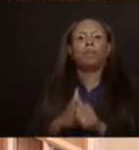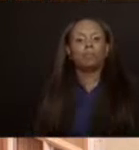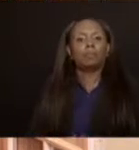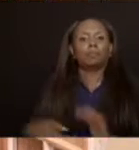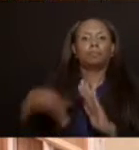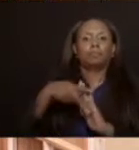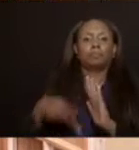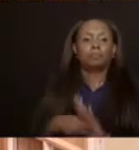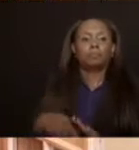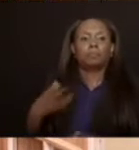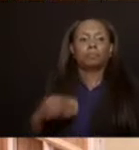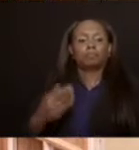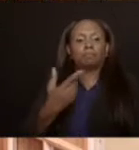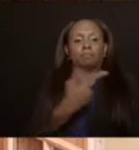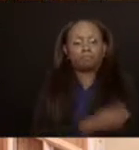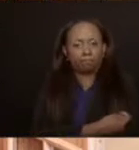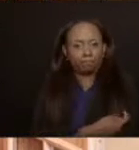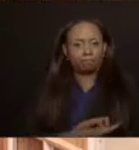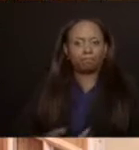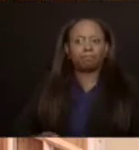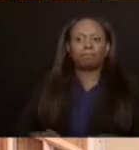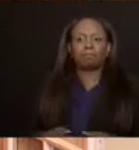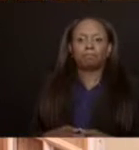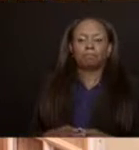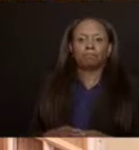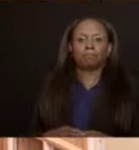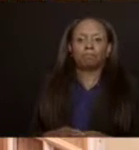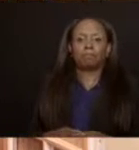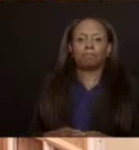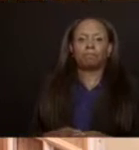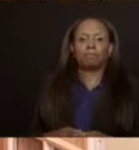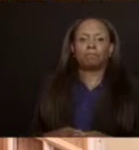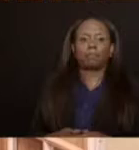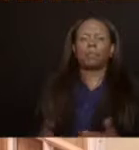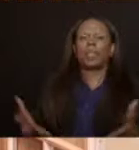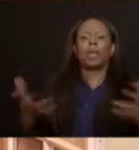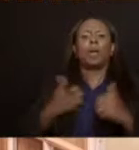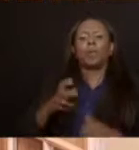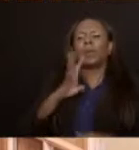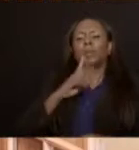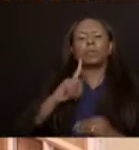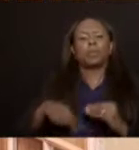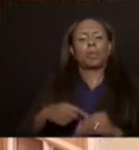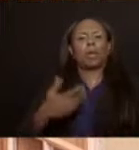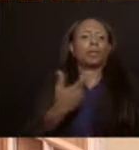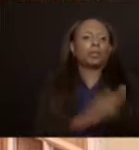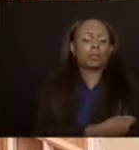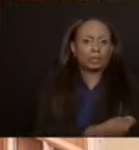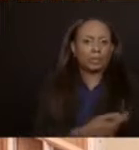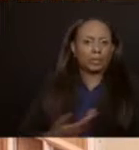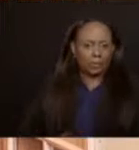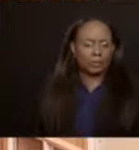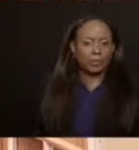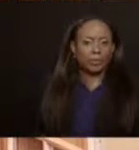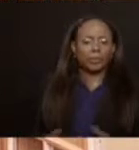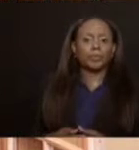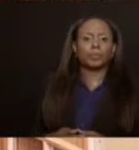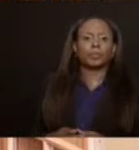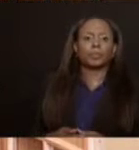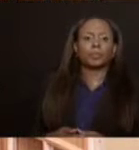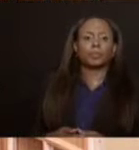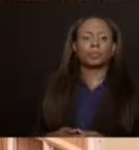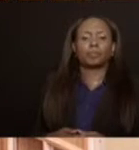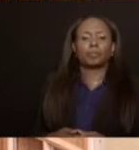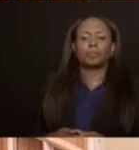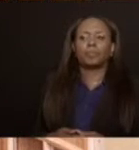to get vaccinated. And it is to this that I want to speak a little bit now, because when you look at the numbers, and